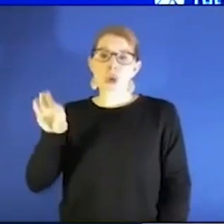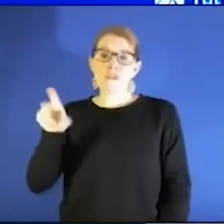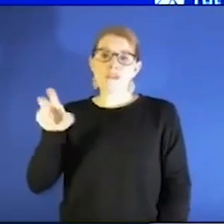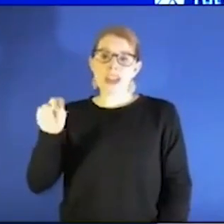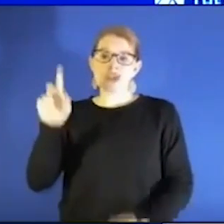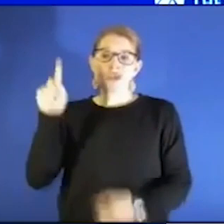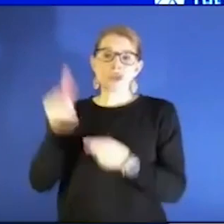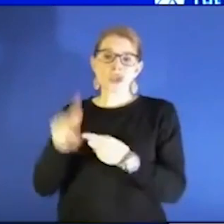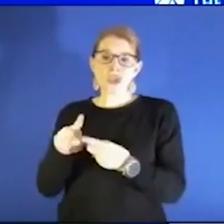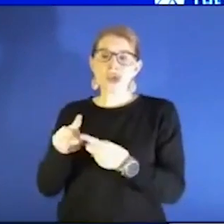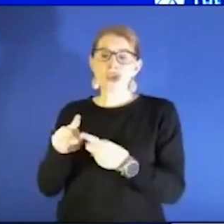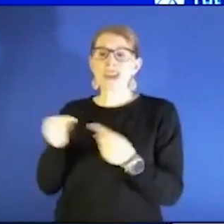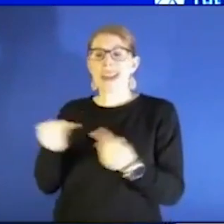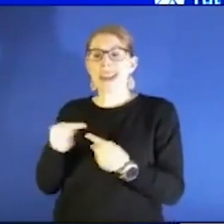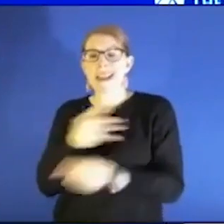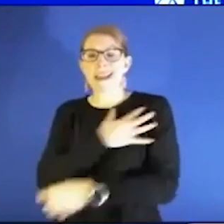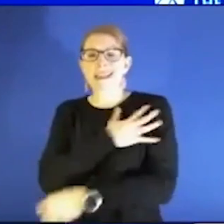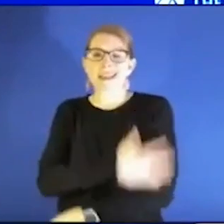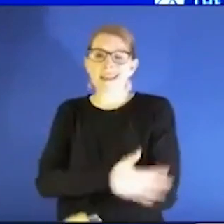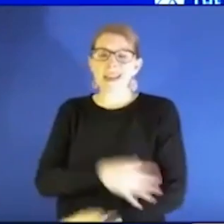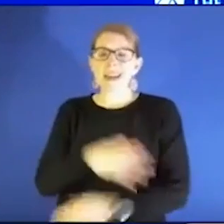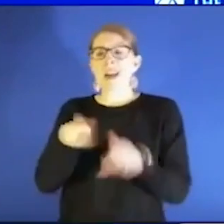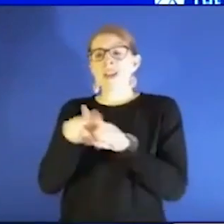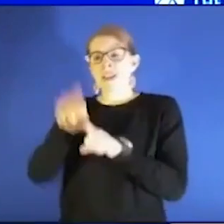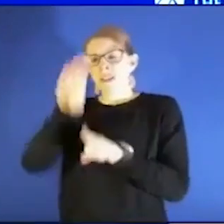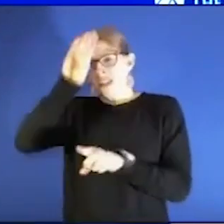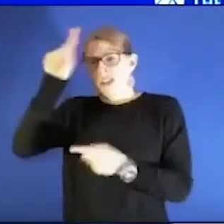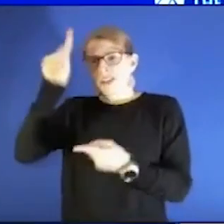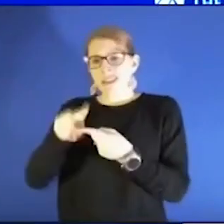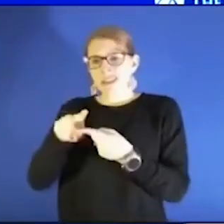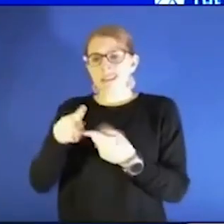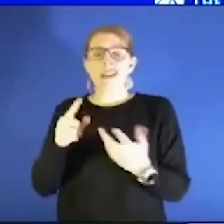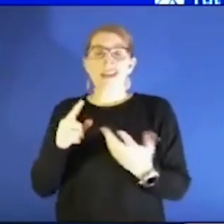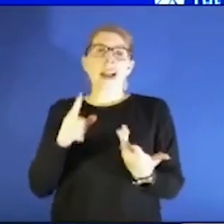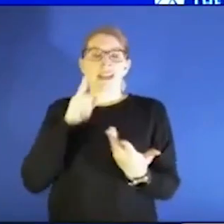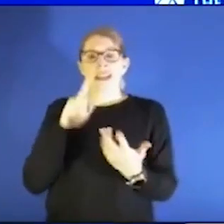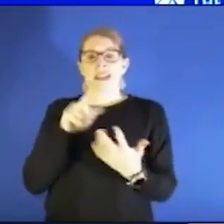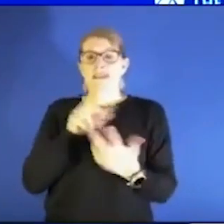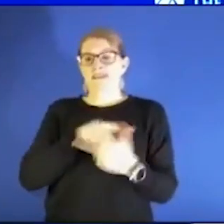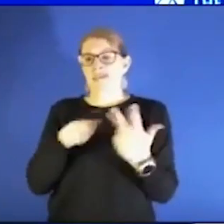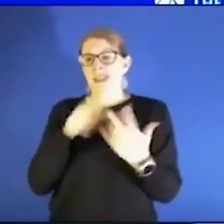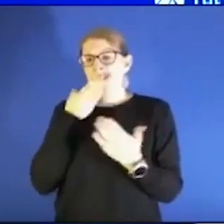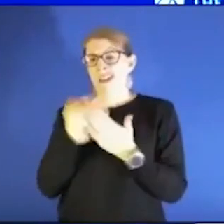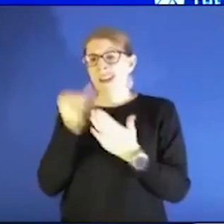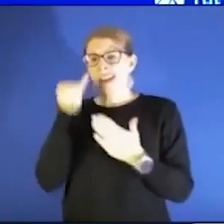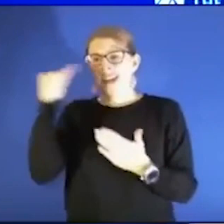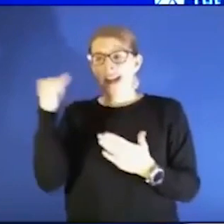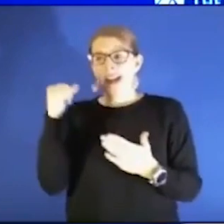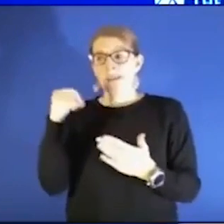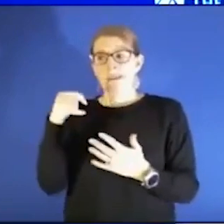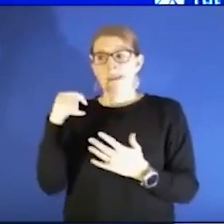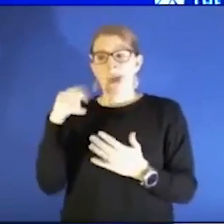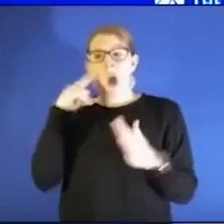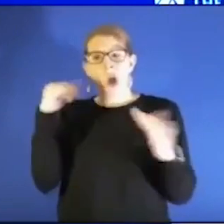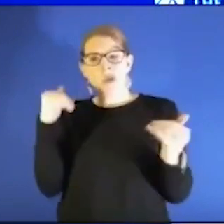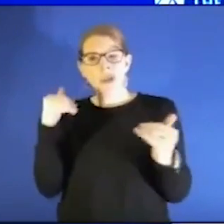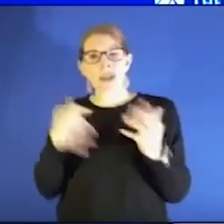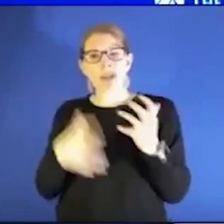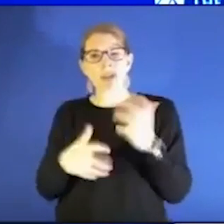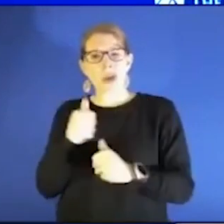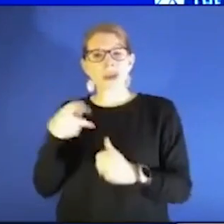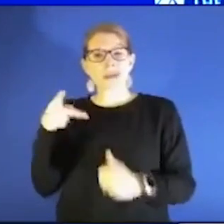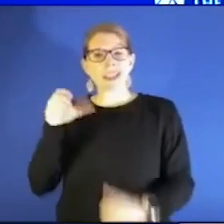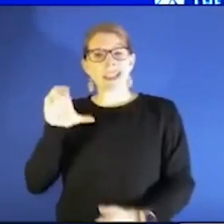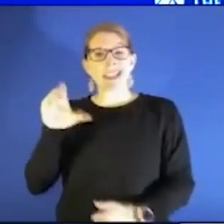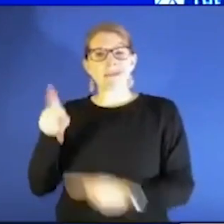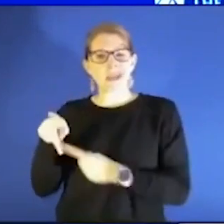and aches. Those are all things to do. I think that's a good idea, and I would hope a lot of practices, especially primary care practices, would have those sheets for people to be